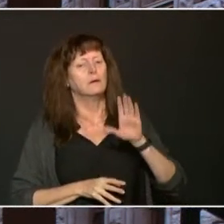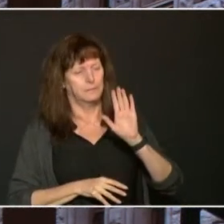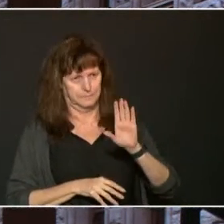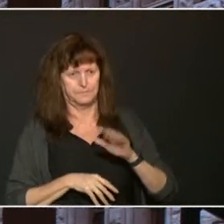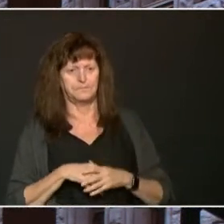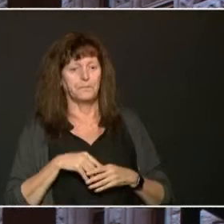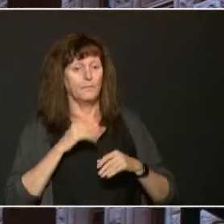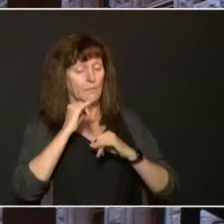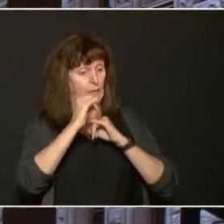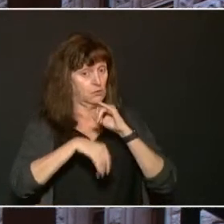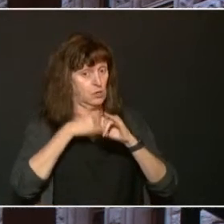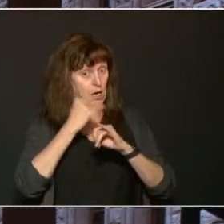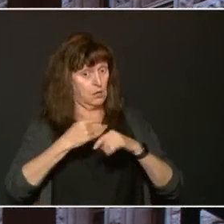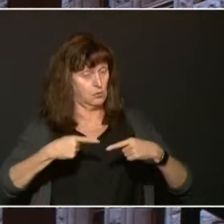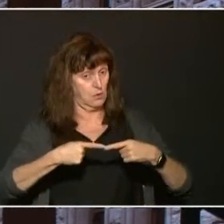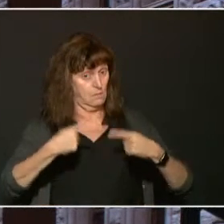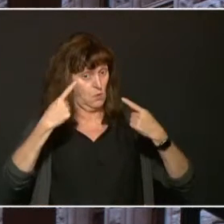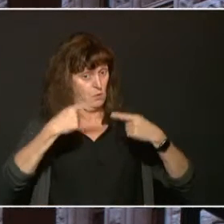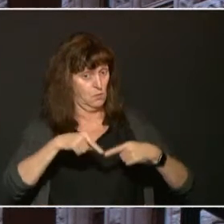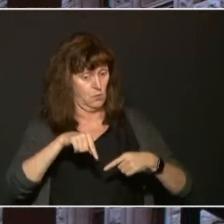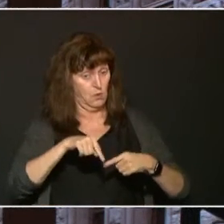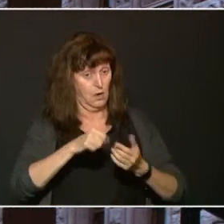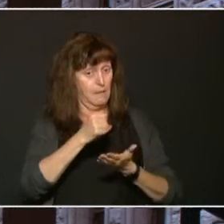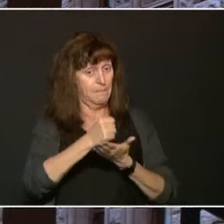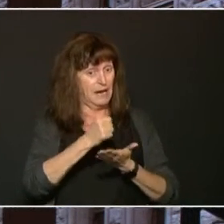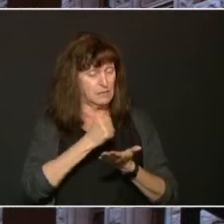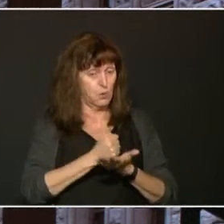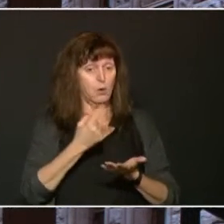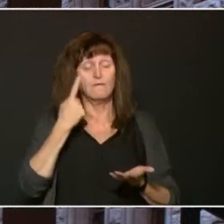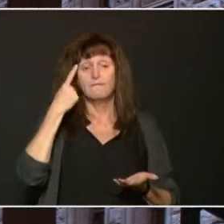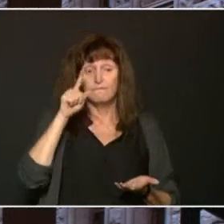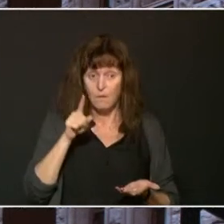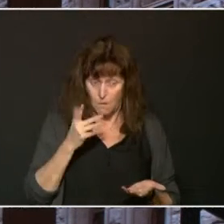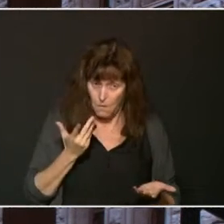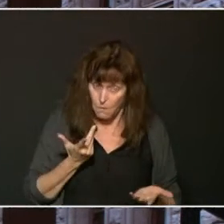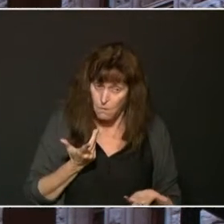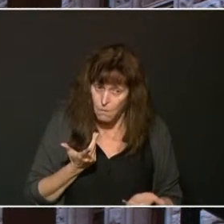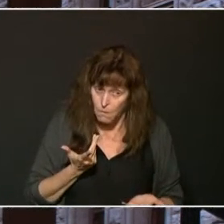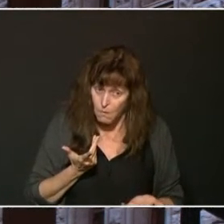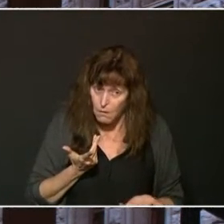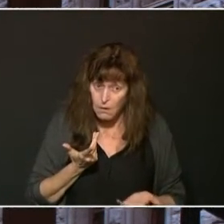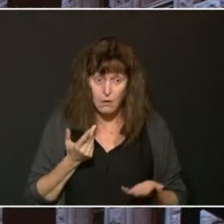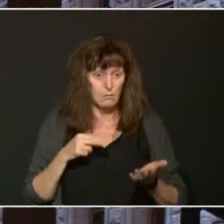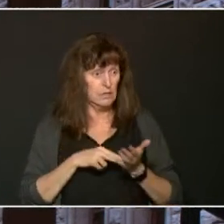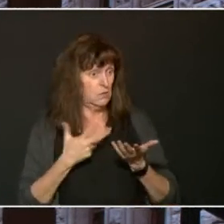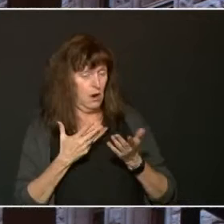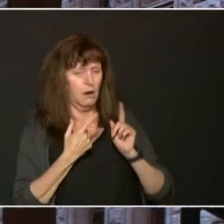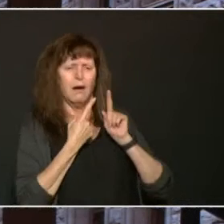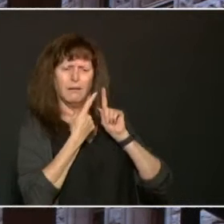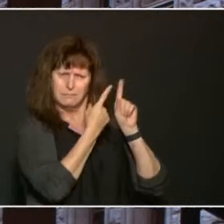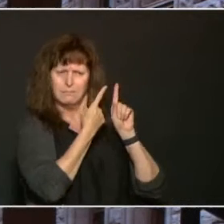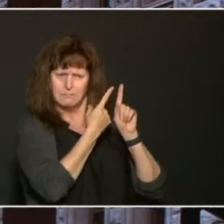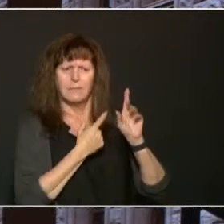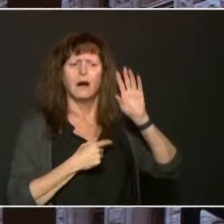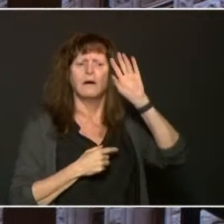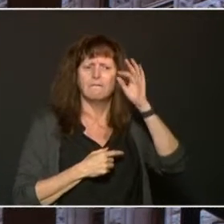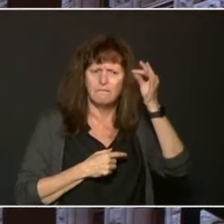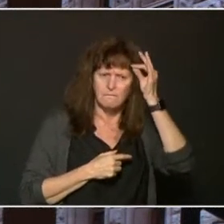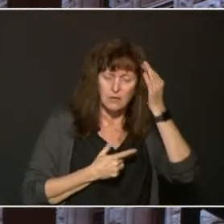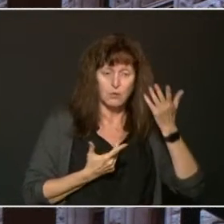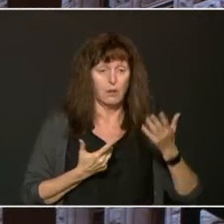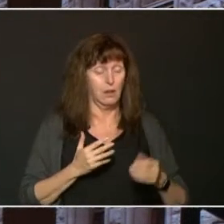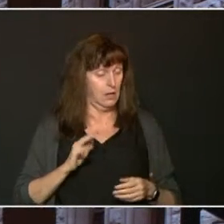responsibility. A passport for within Ontario has not been contemplated by this government. The vision of this government has been to have the